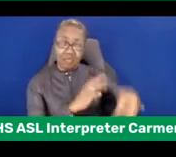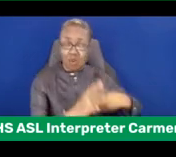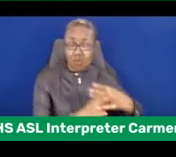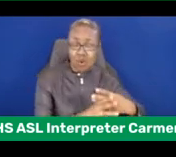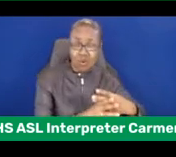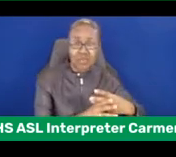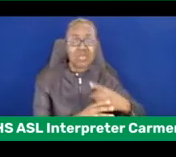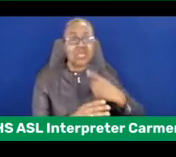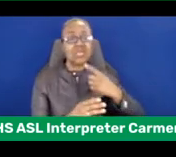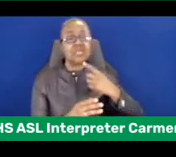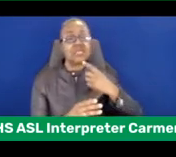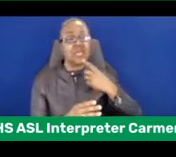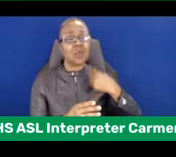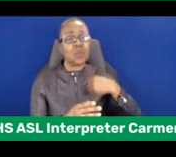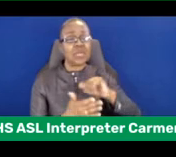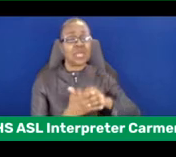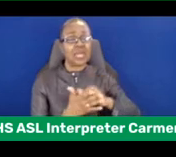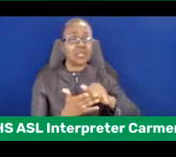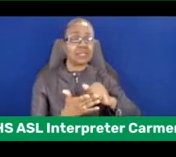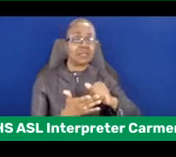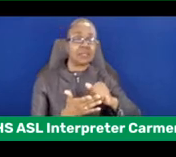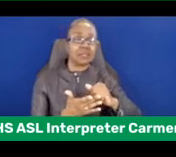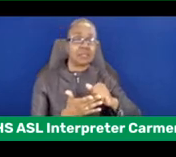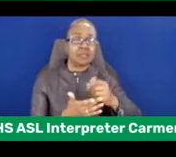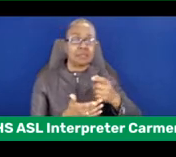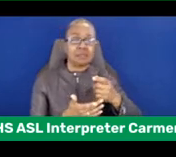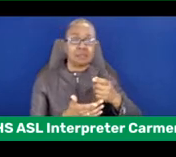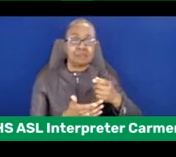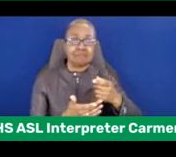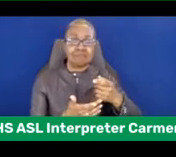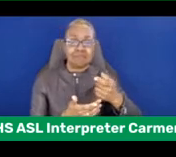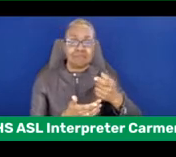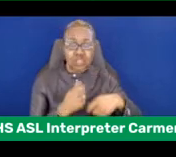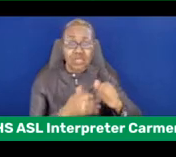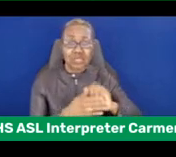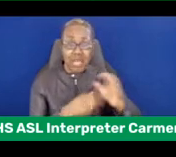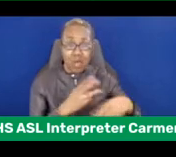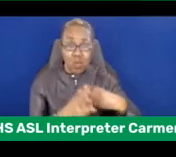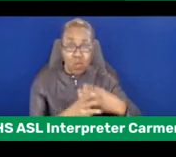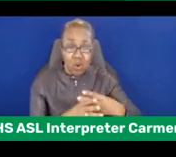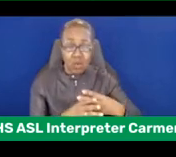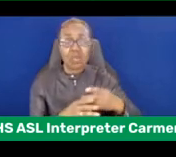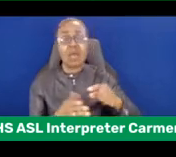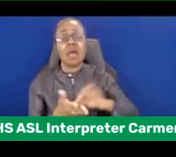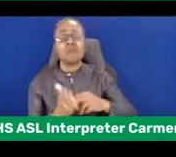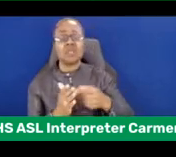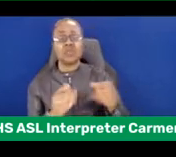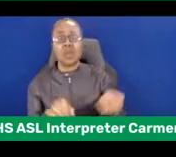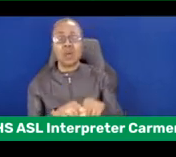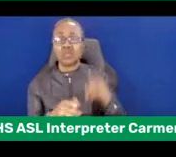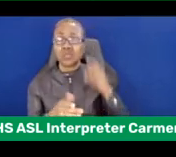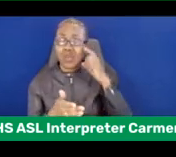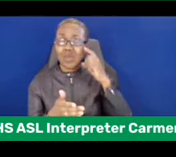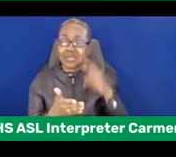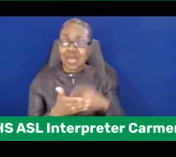that we can hold that world while also acknowledging that we live in a plane where our mutual aid